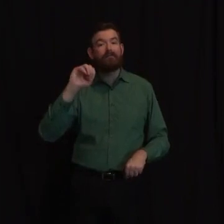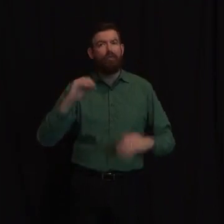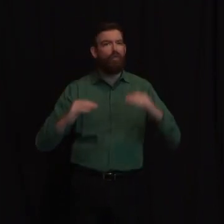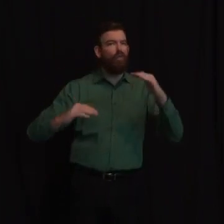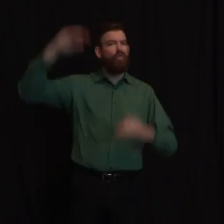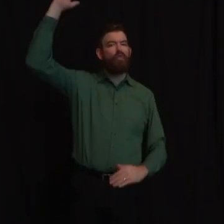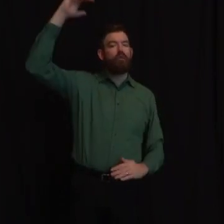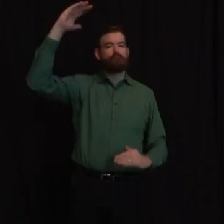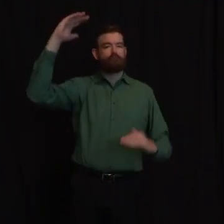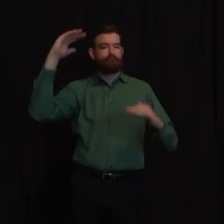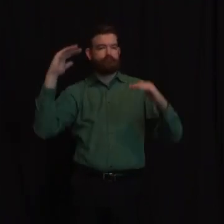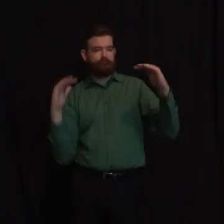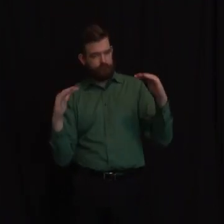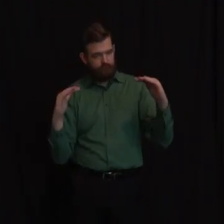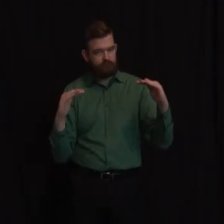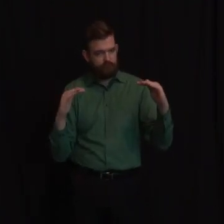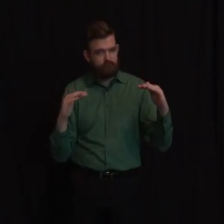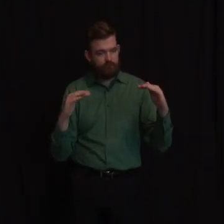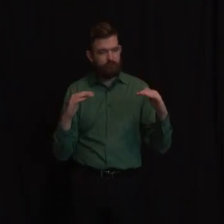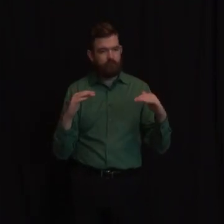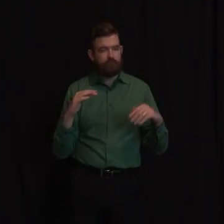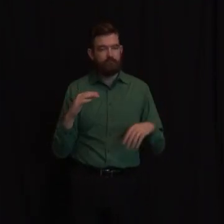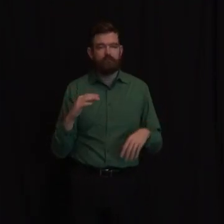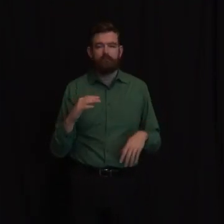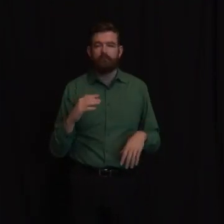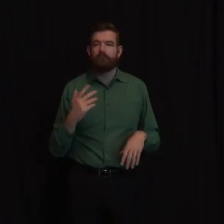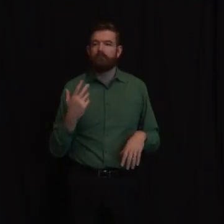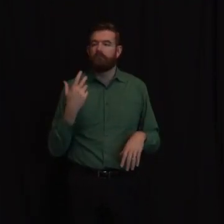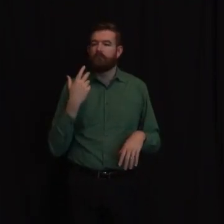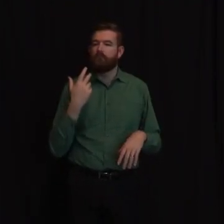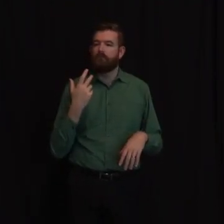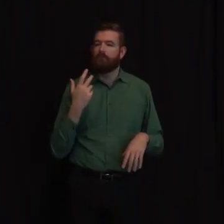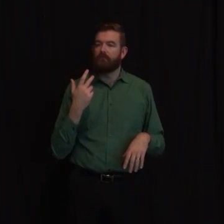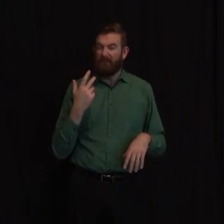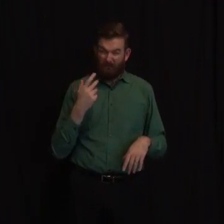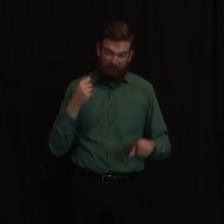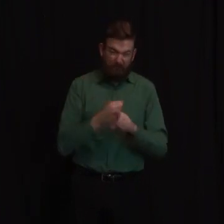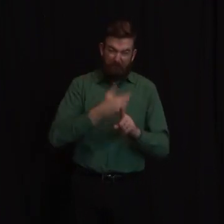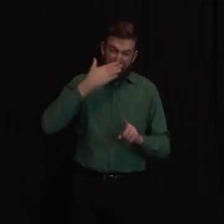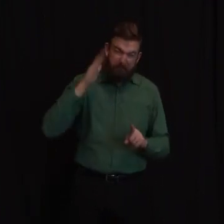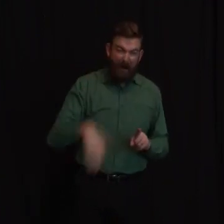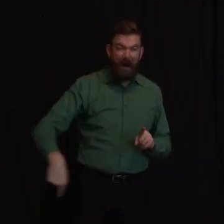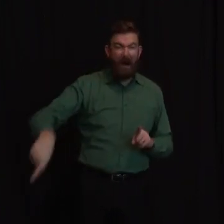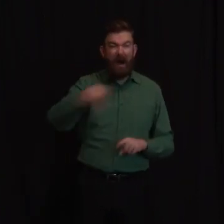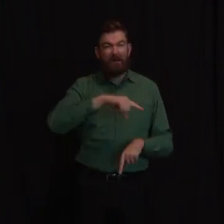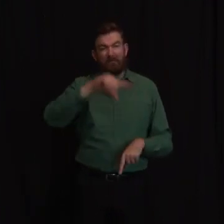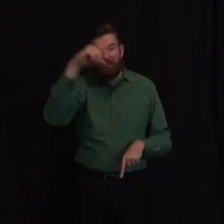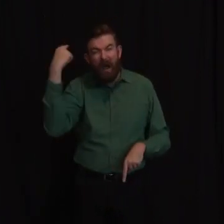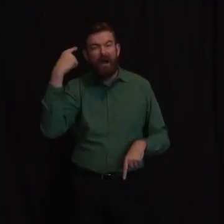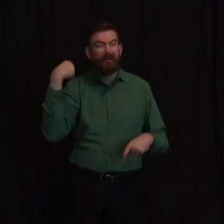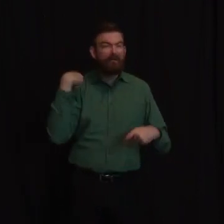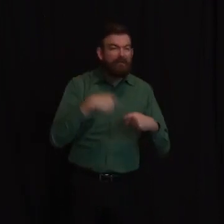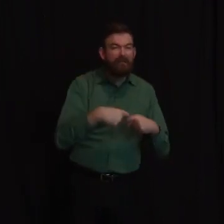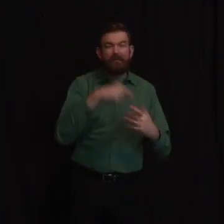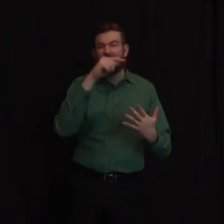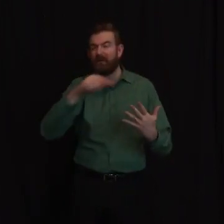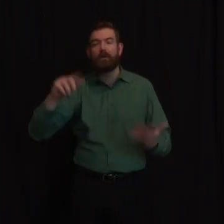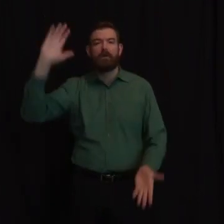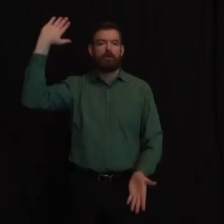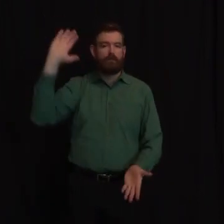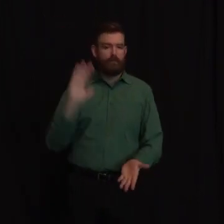on communities of color. We must ensure that all of our communities stay safe and healthy during these difficult